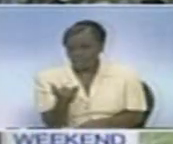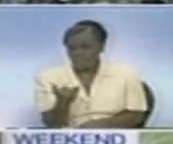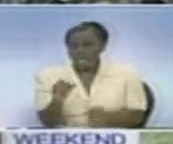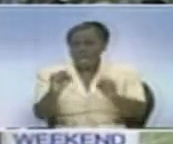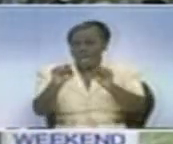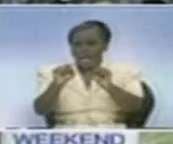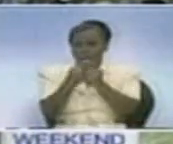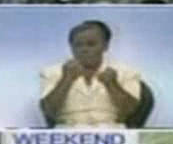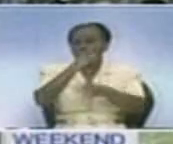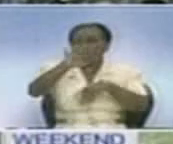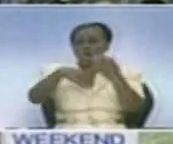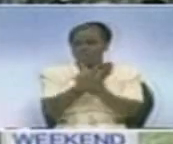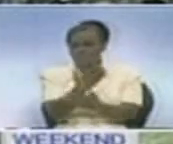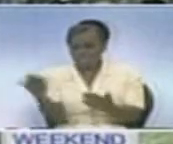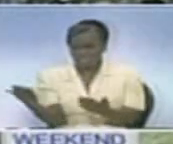mambo yote